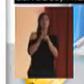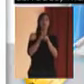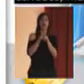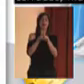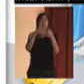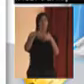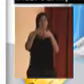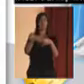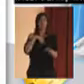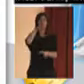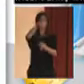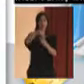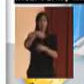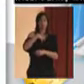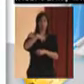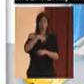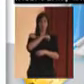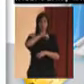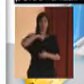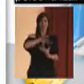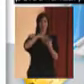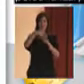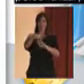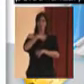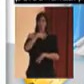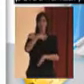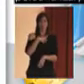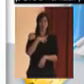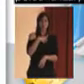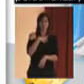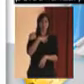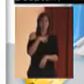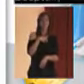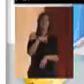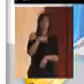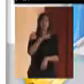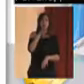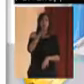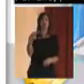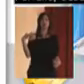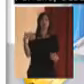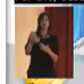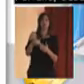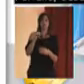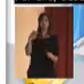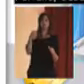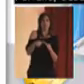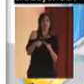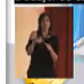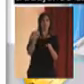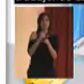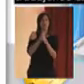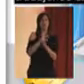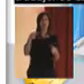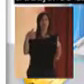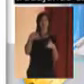which we cannot intervene, that we cannot customize, and that we cannot adapt. And that's why for a while now we are working on a